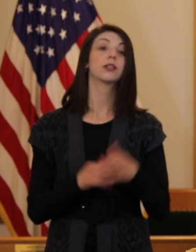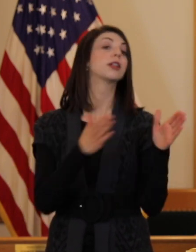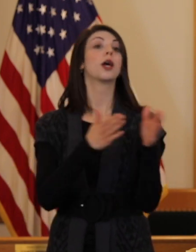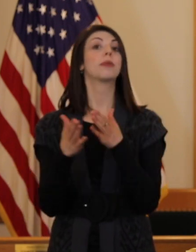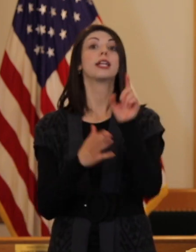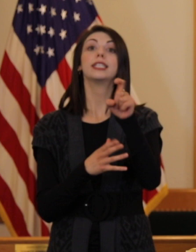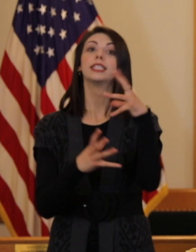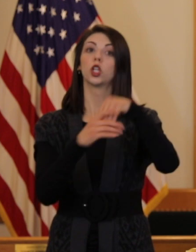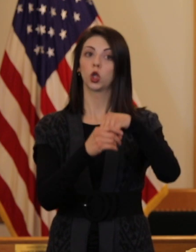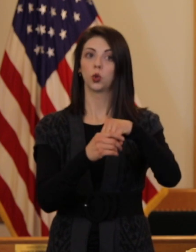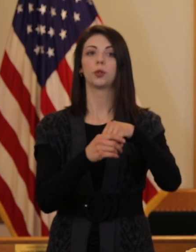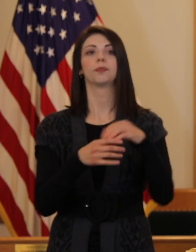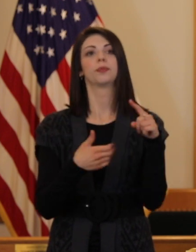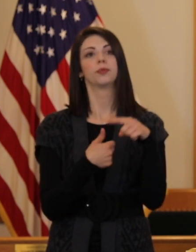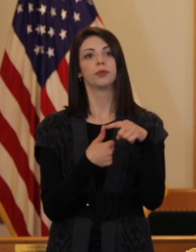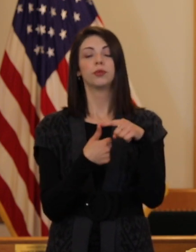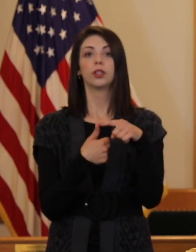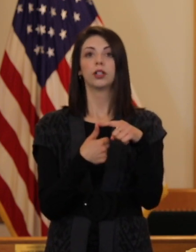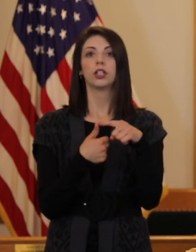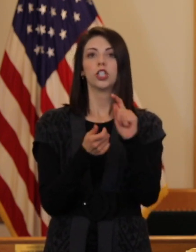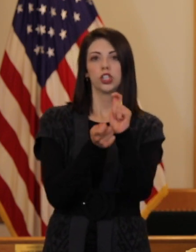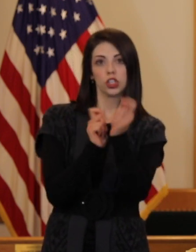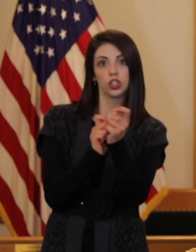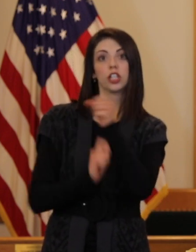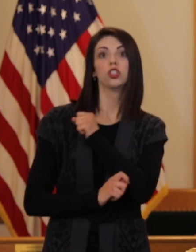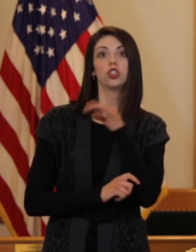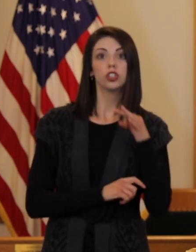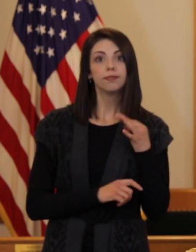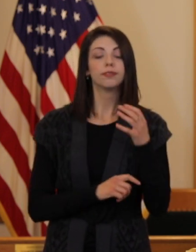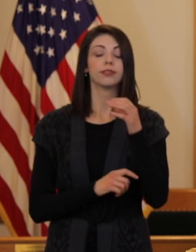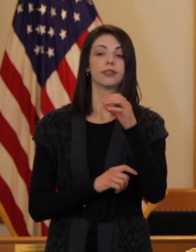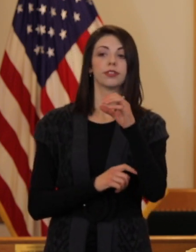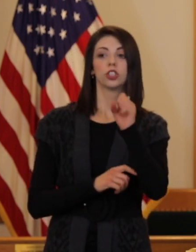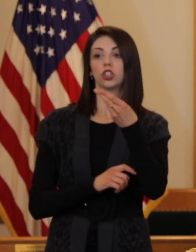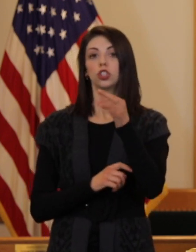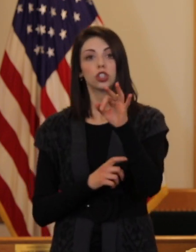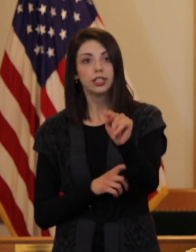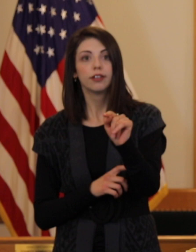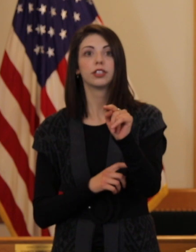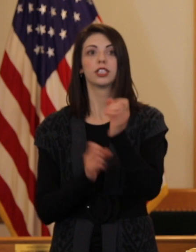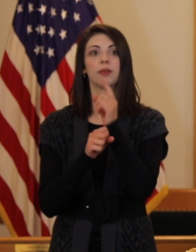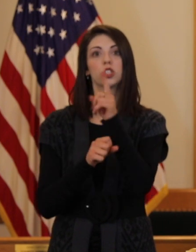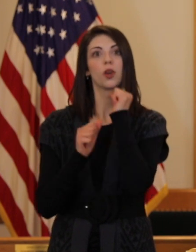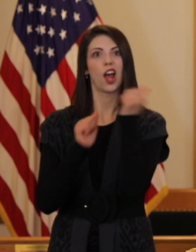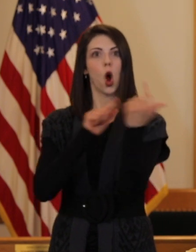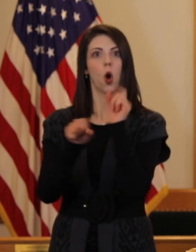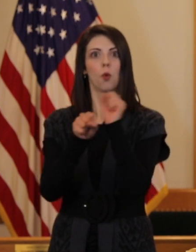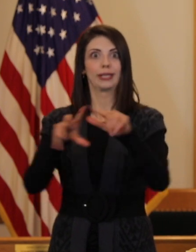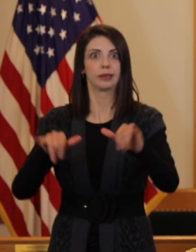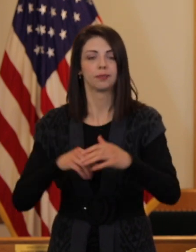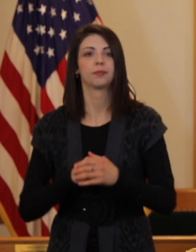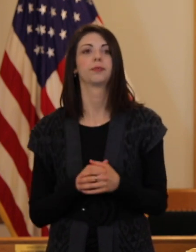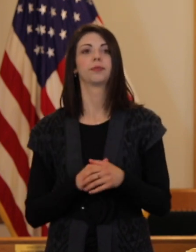following items. Adjust workplace hours and shift design as necessary to reduce density in the workplace.